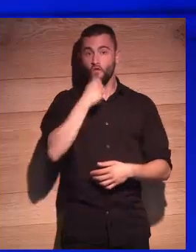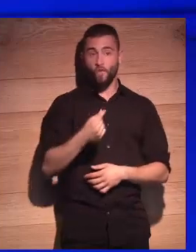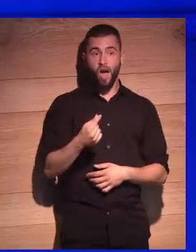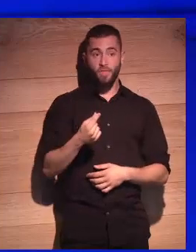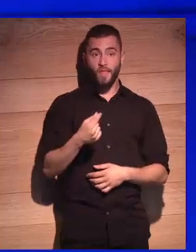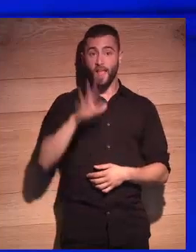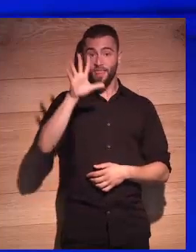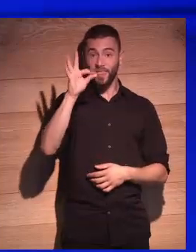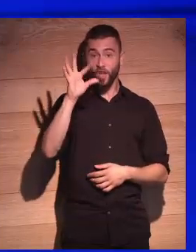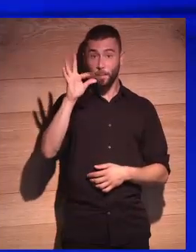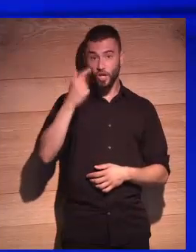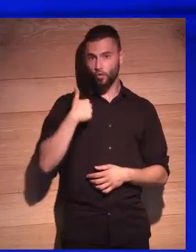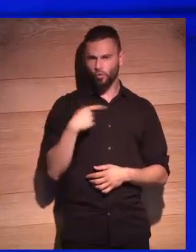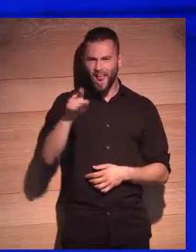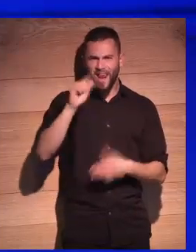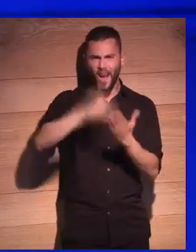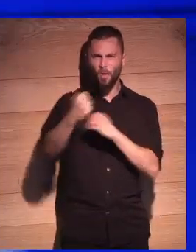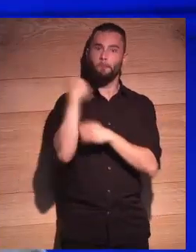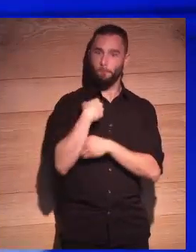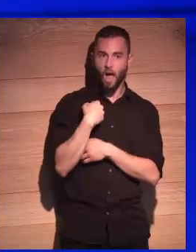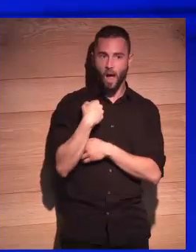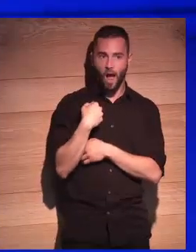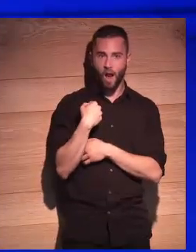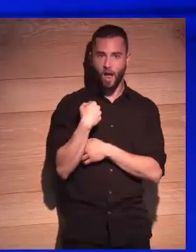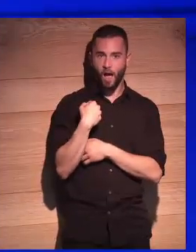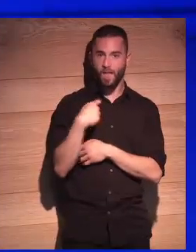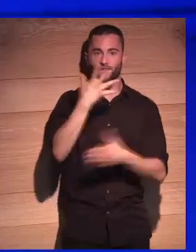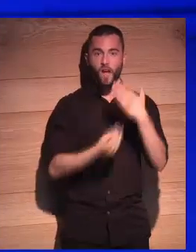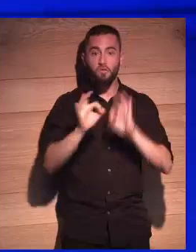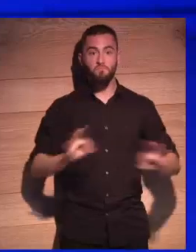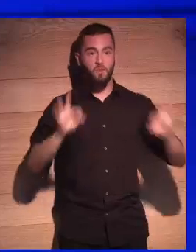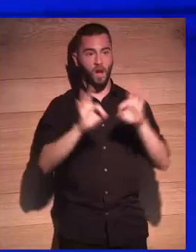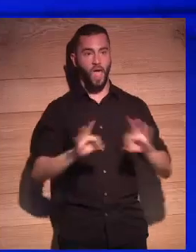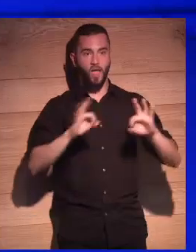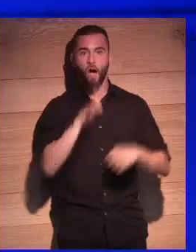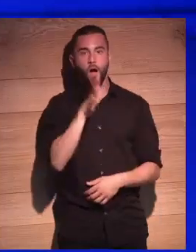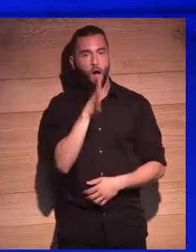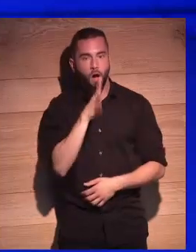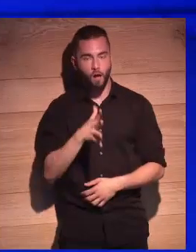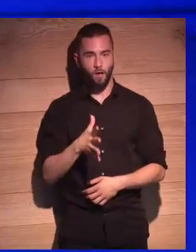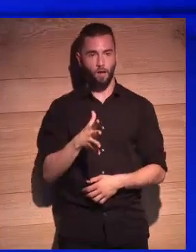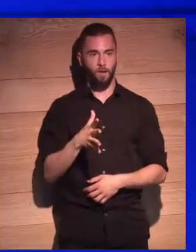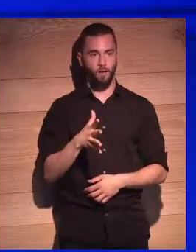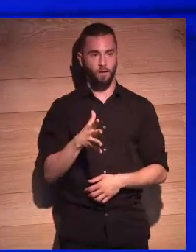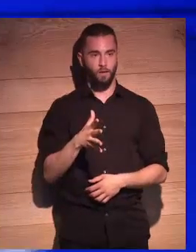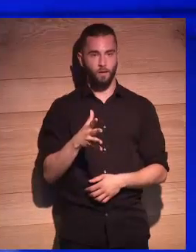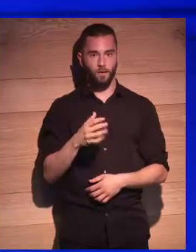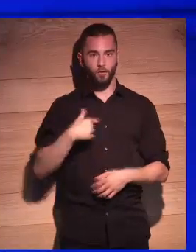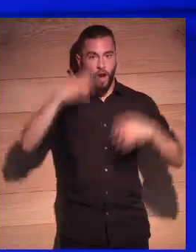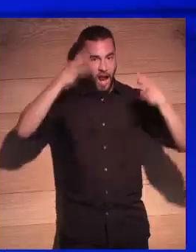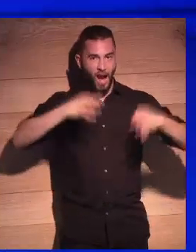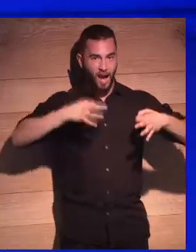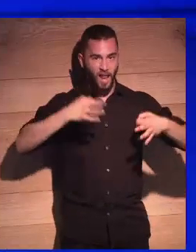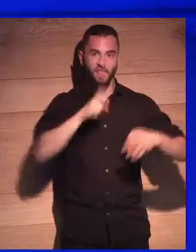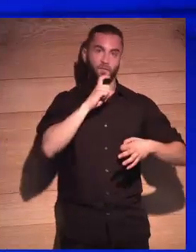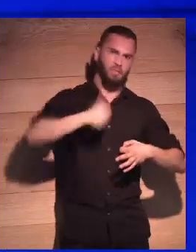on, and they understood it perfectly. And in 5 minutes' time, they were faster, and they did not make any mistakes. So it was spectacular. They said,